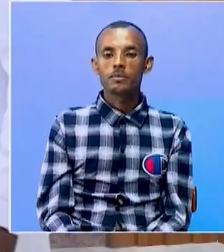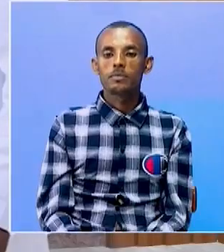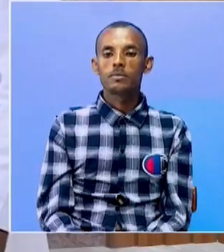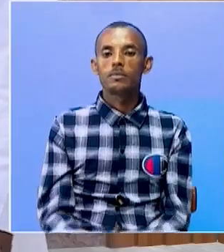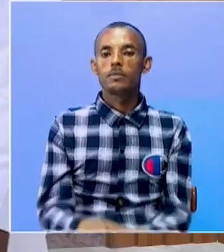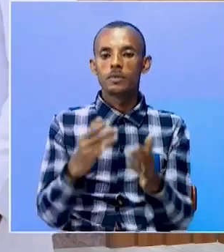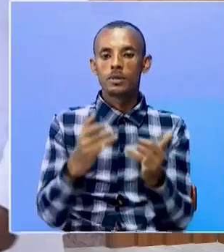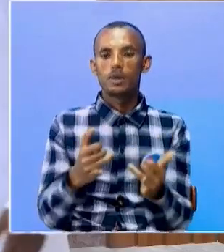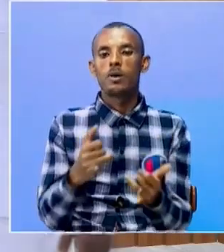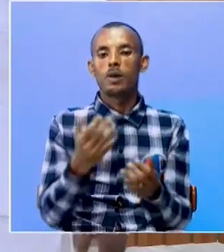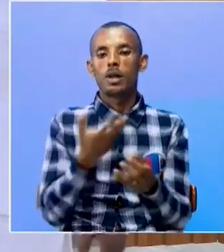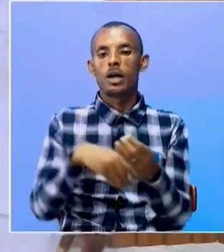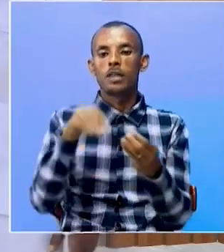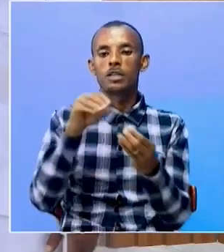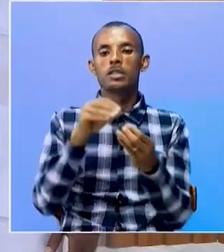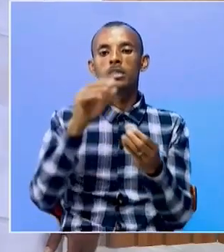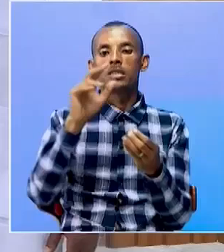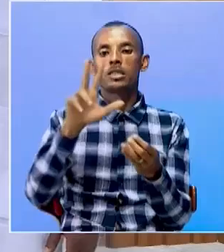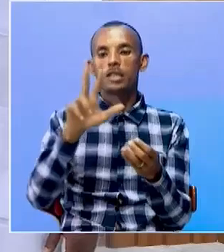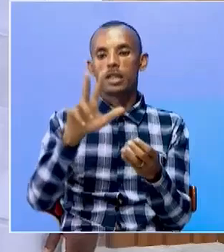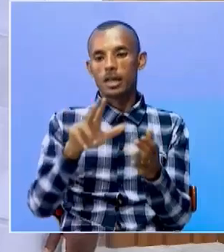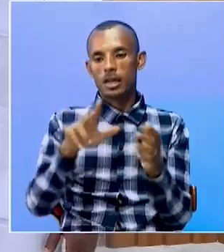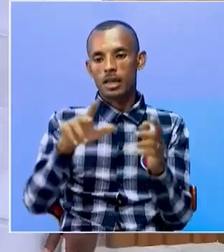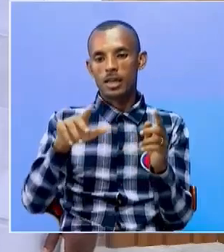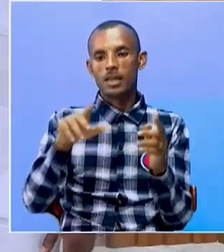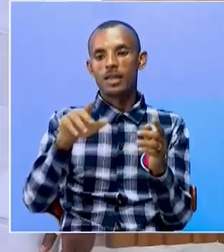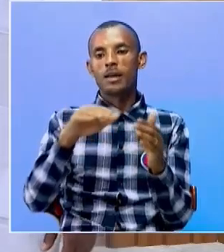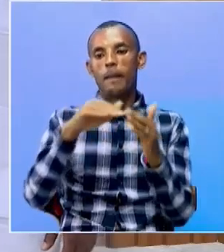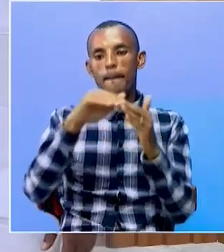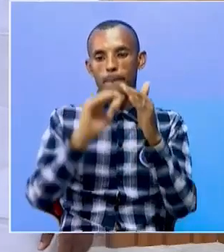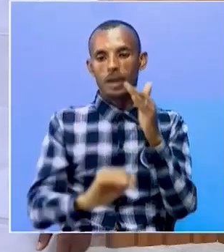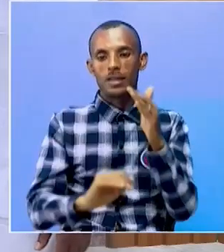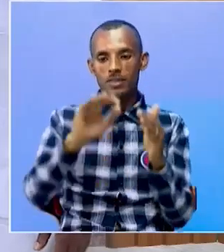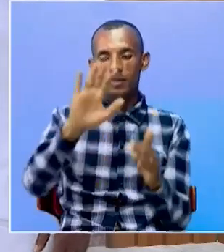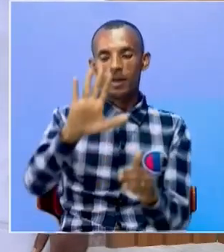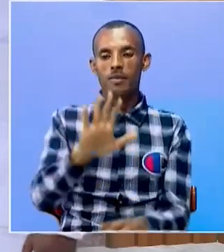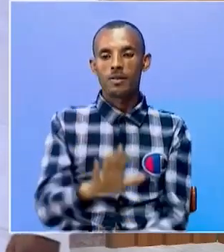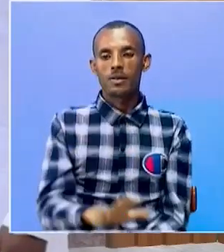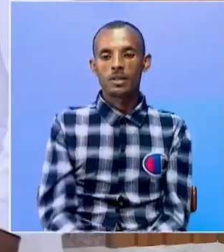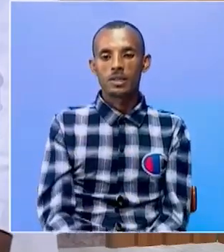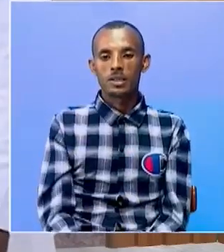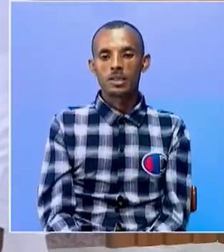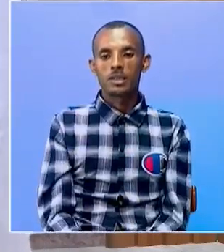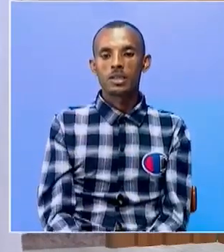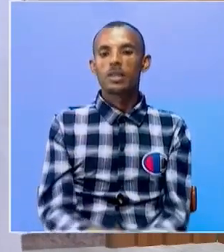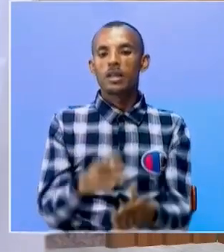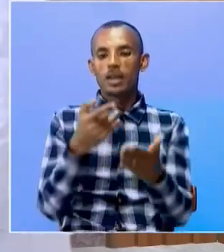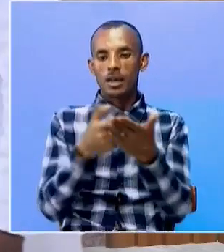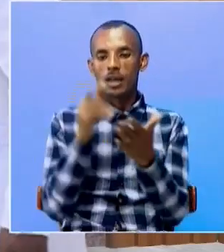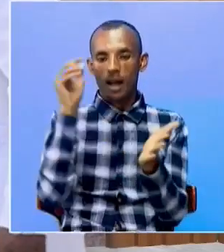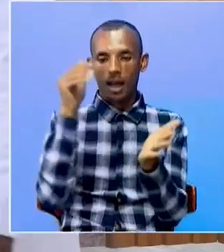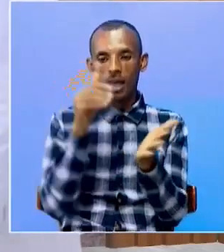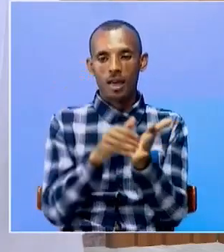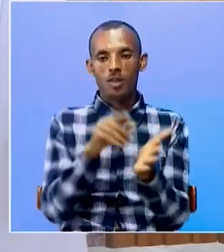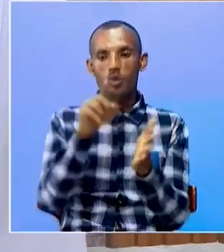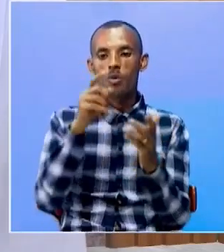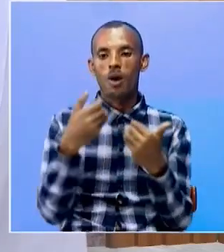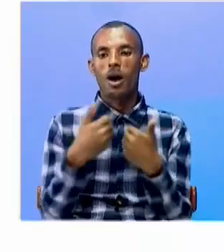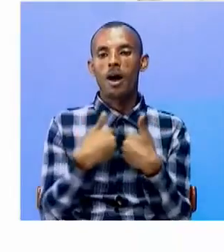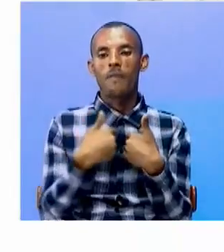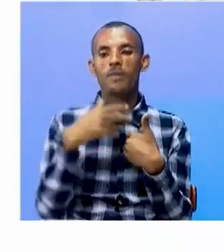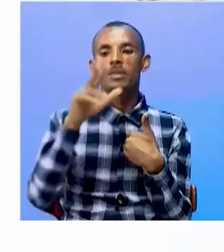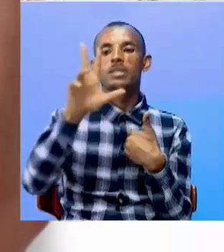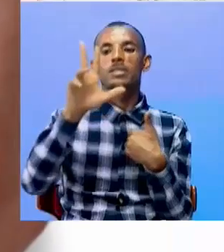Now let's add these two. Plus 3 and minus 5. Here again, you have